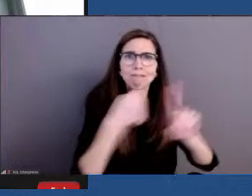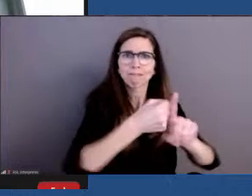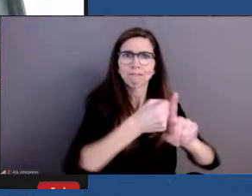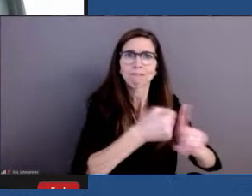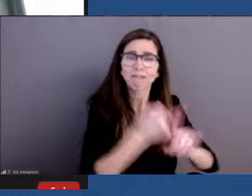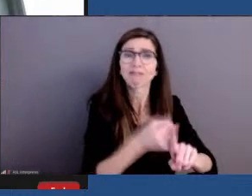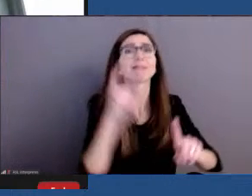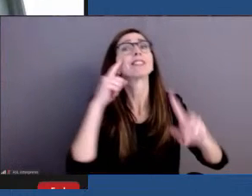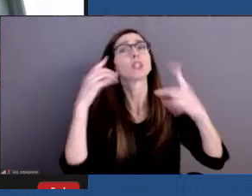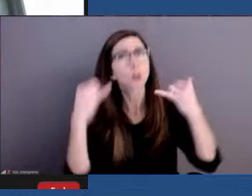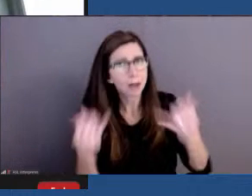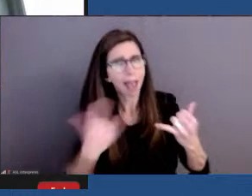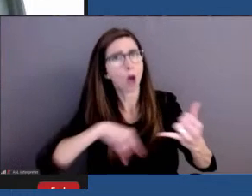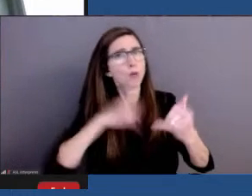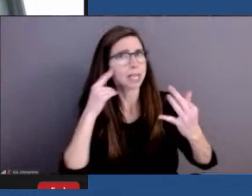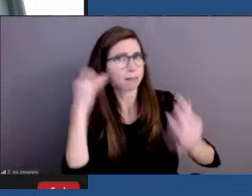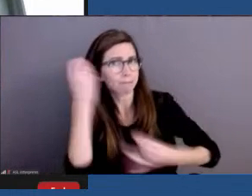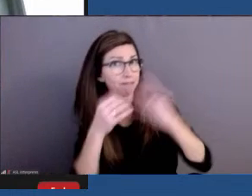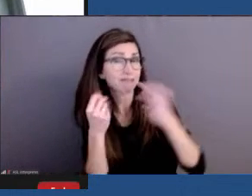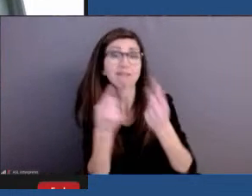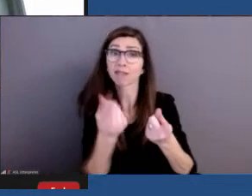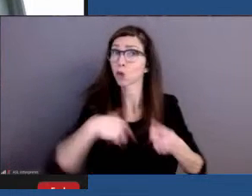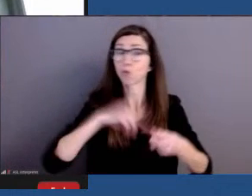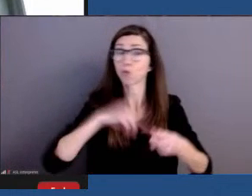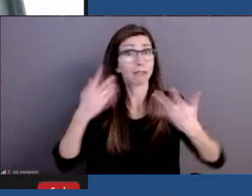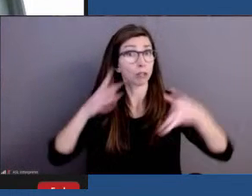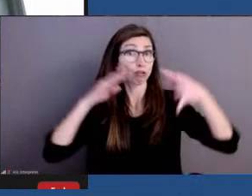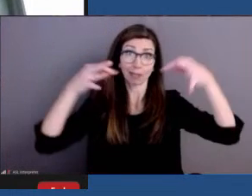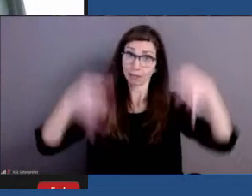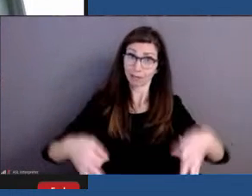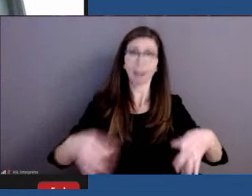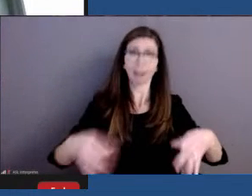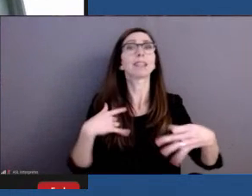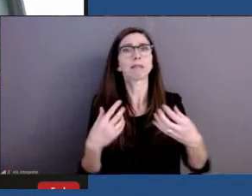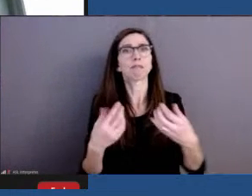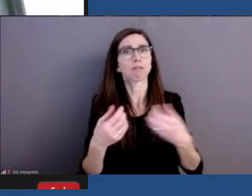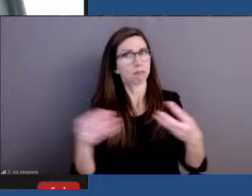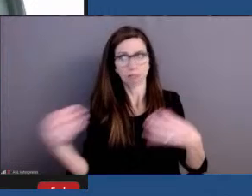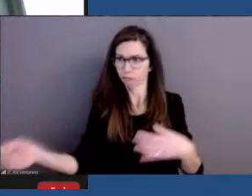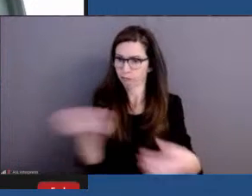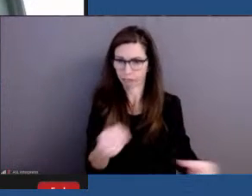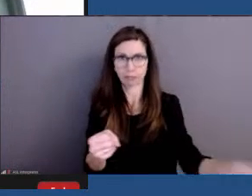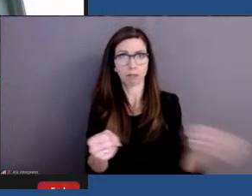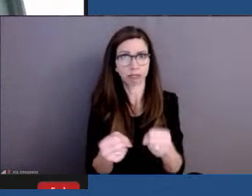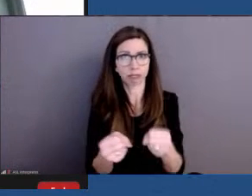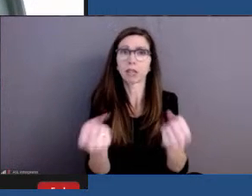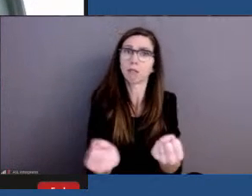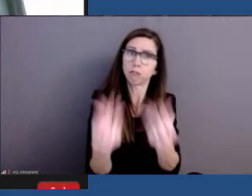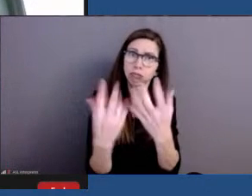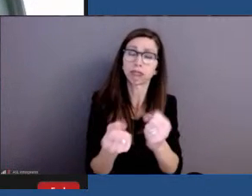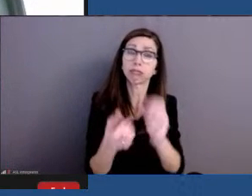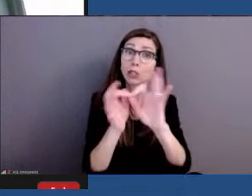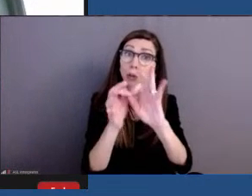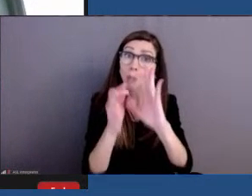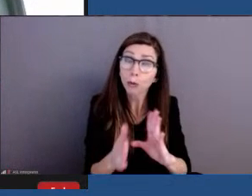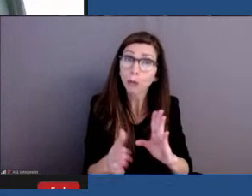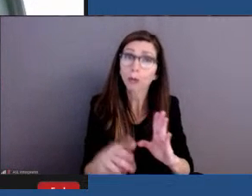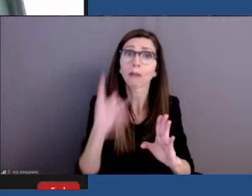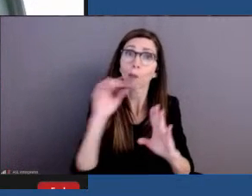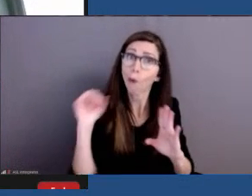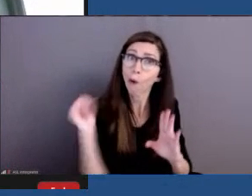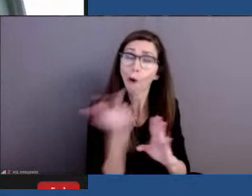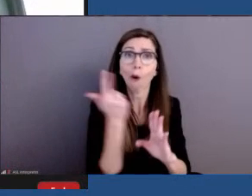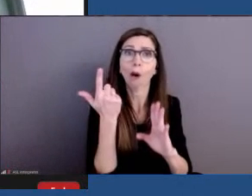des Signes Québécois during all our media availabilities. We've also developed information for people with disabilities on the Ottawa Public Health